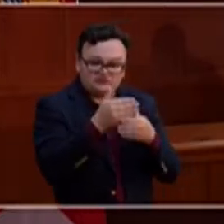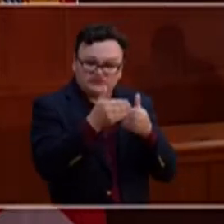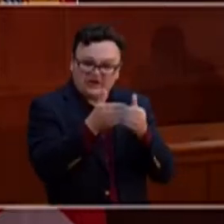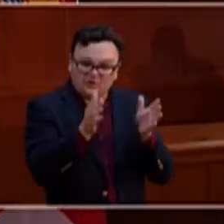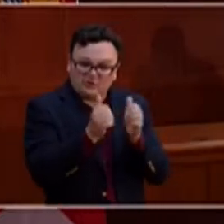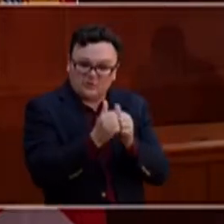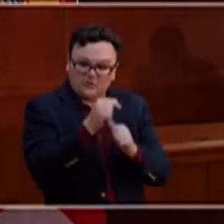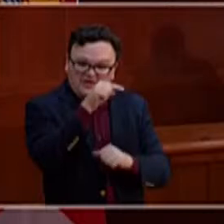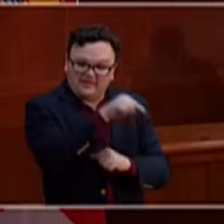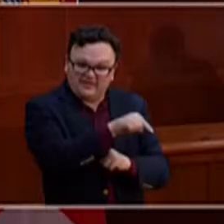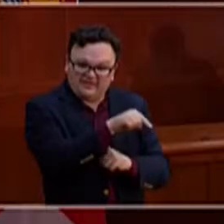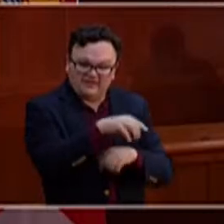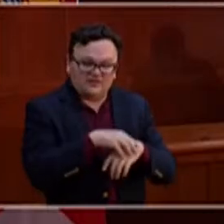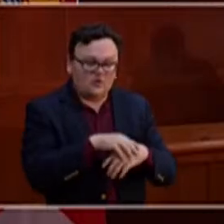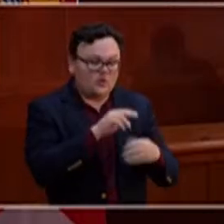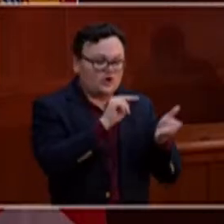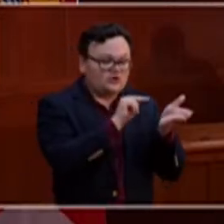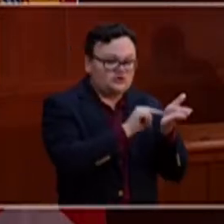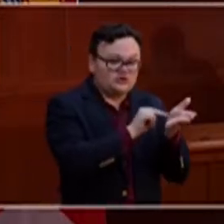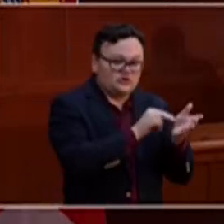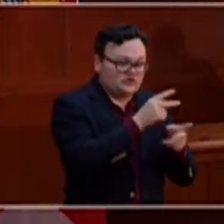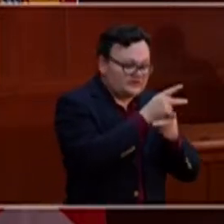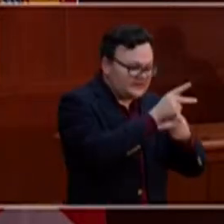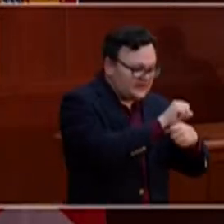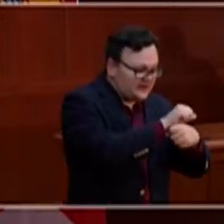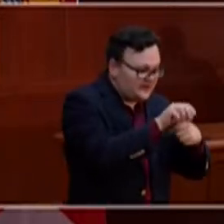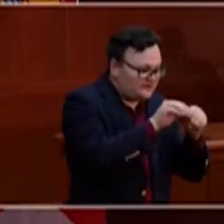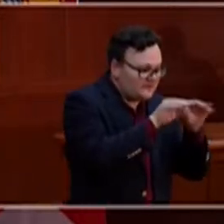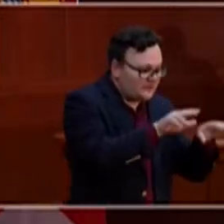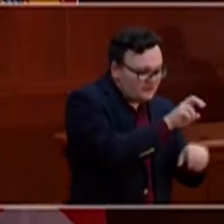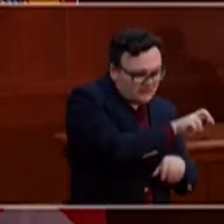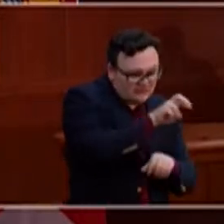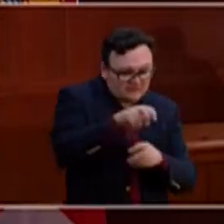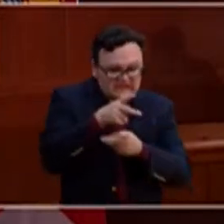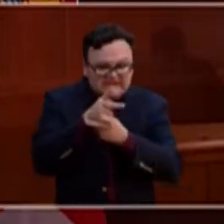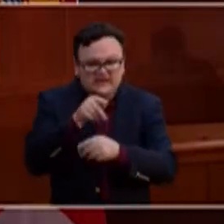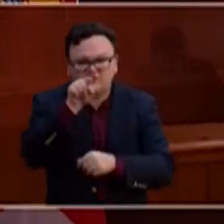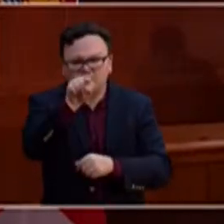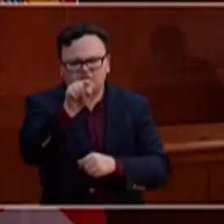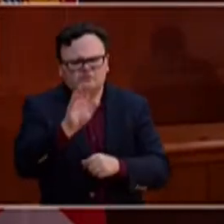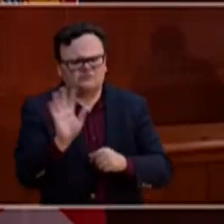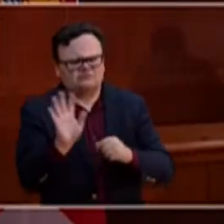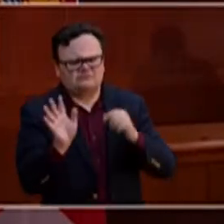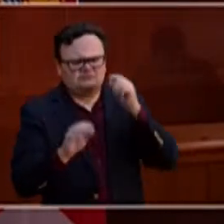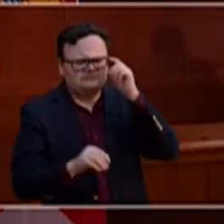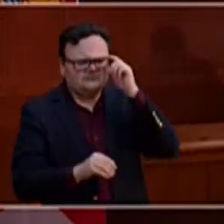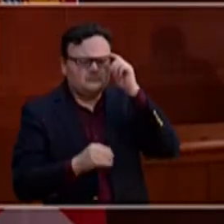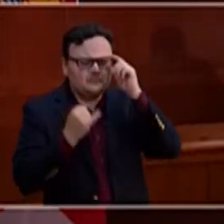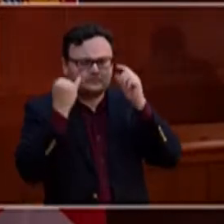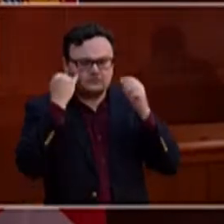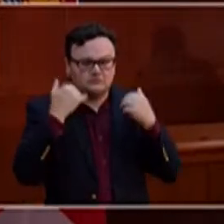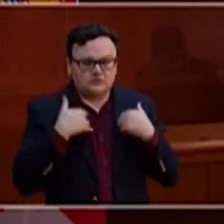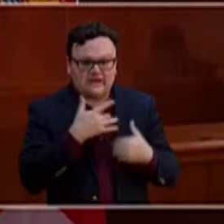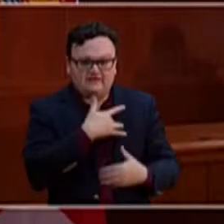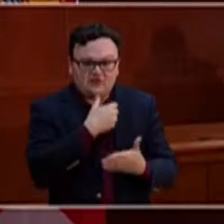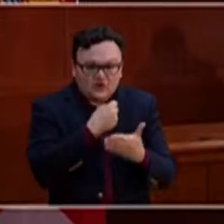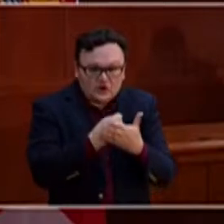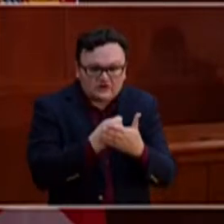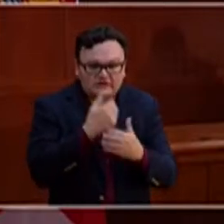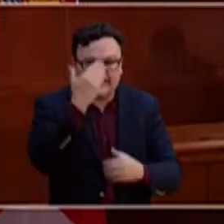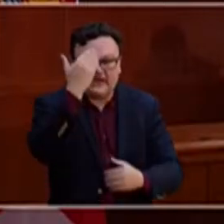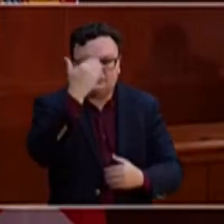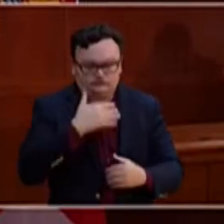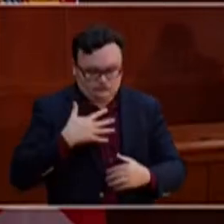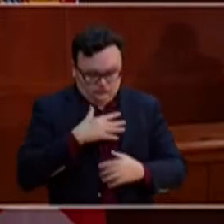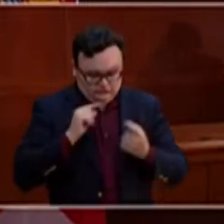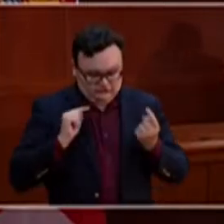nurse with a COVID patient. And so we want people that have those serious conditions, strokes, heart attacks, chest pains,